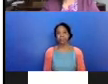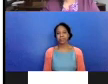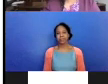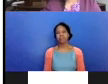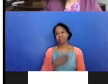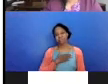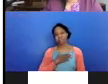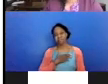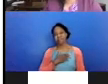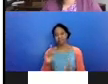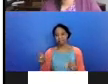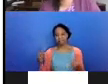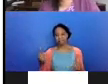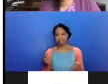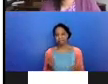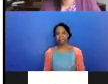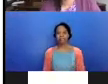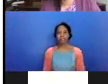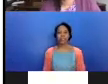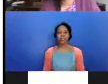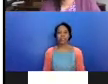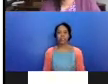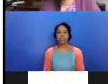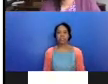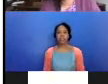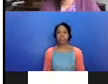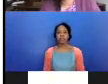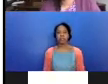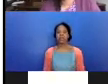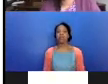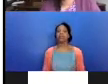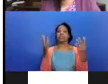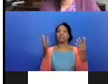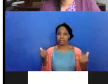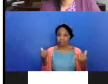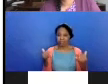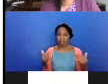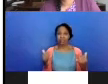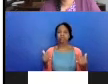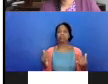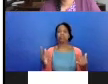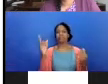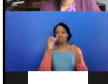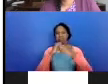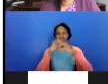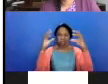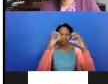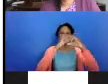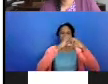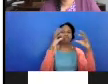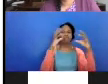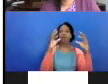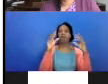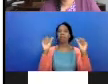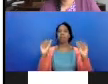um, also, I'm going to be talking about trauma uh, and